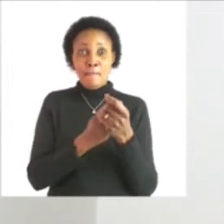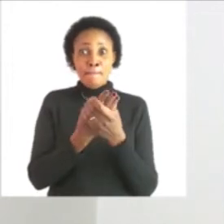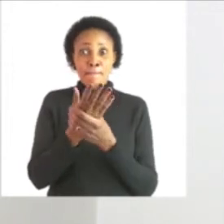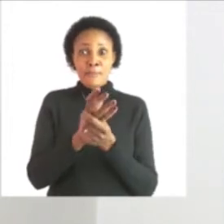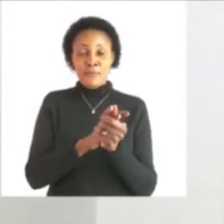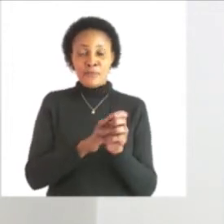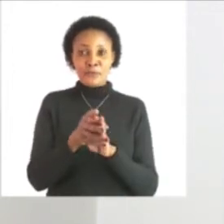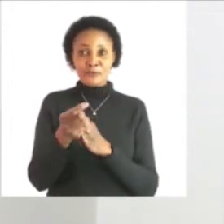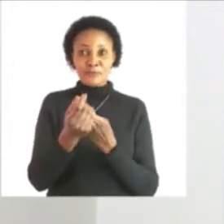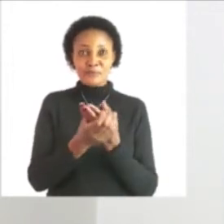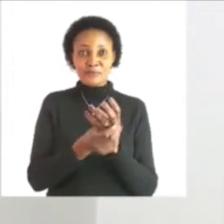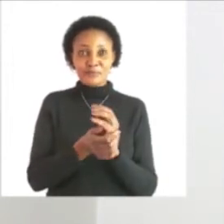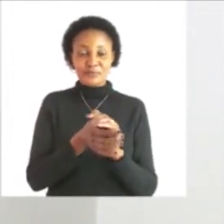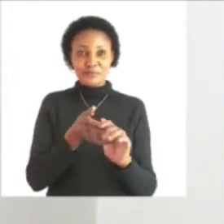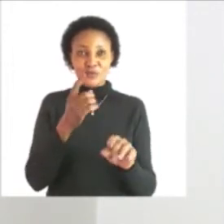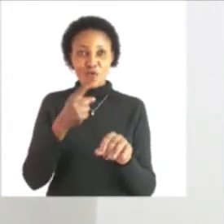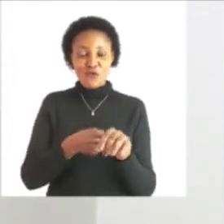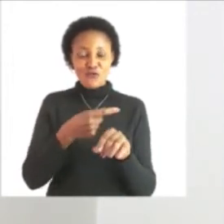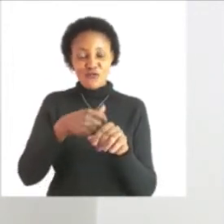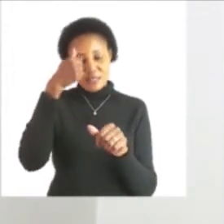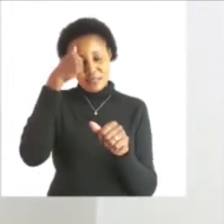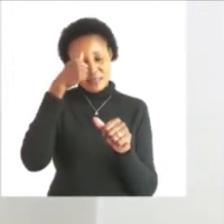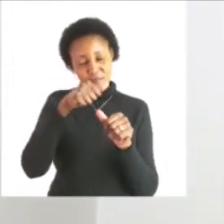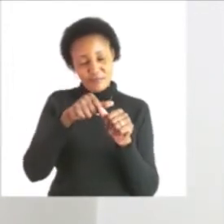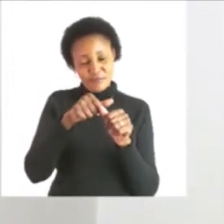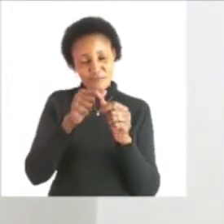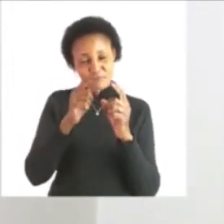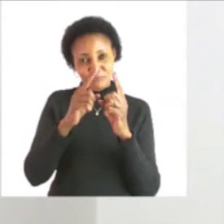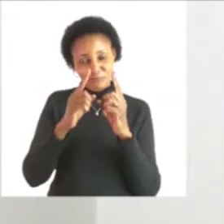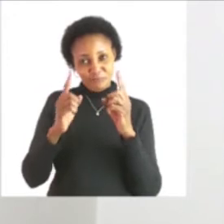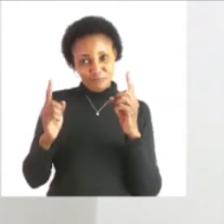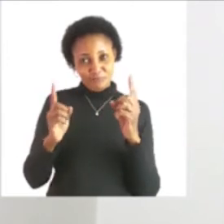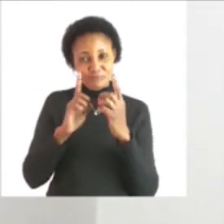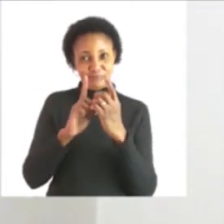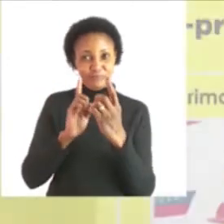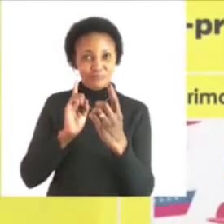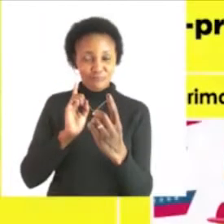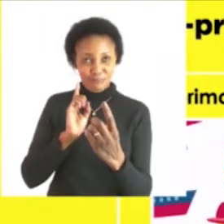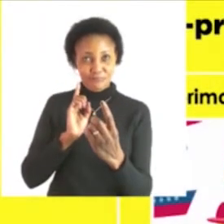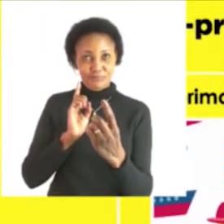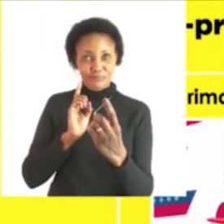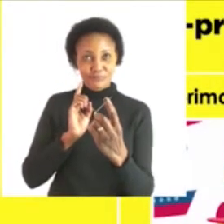Sanitize our hands and always remember social distance.